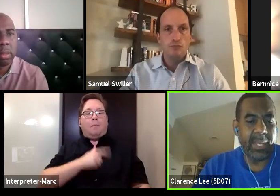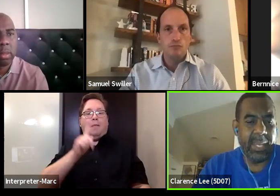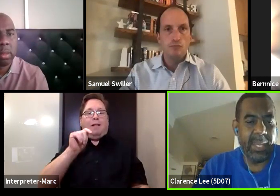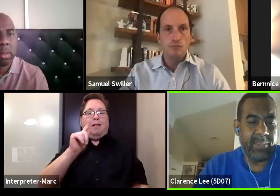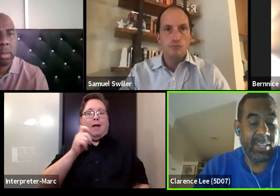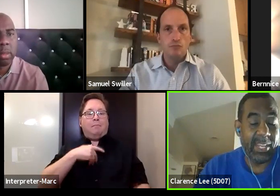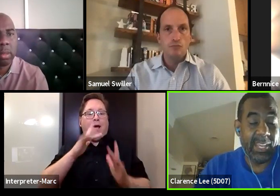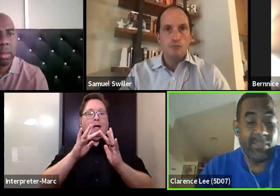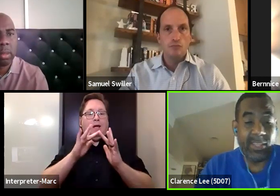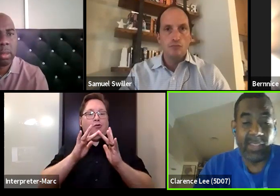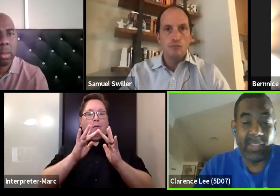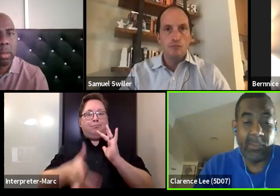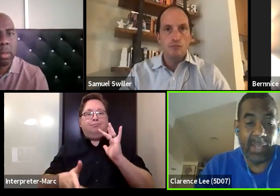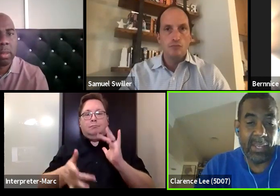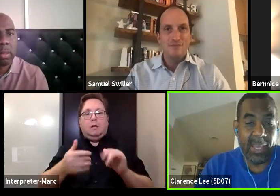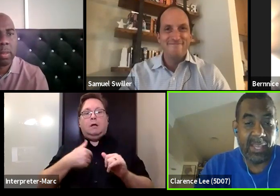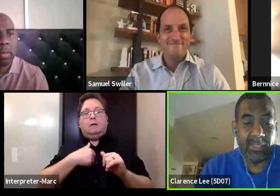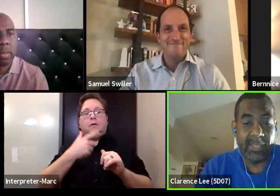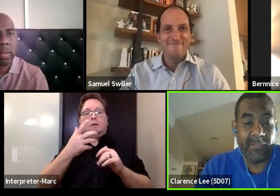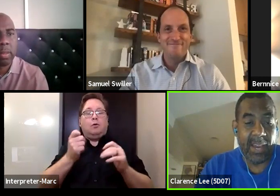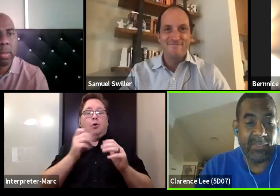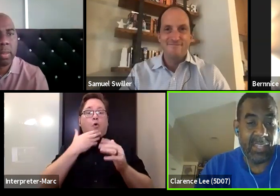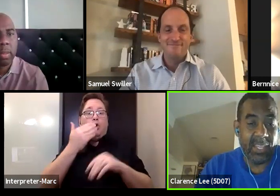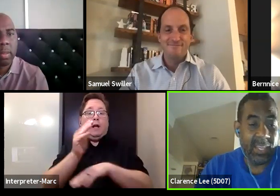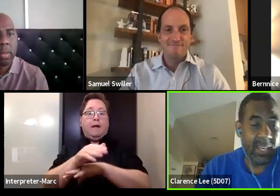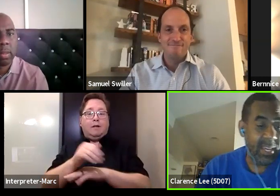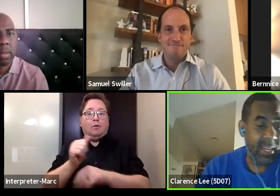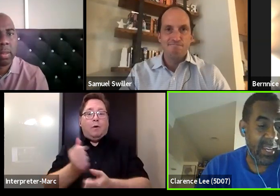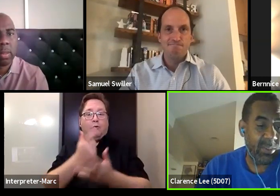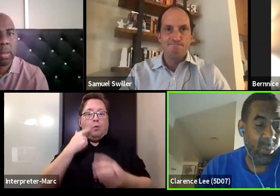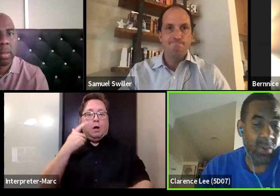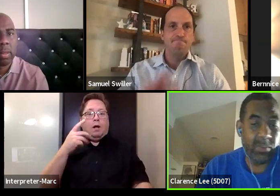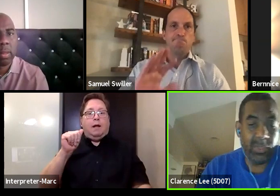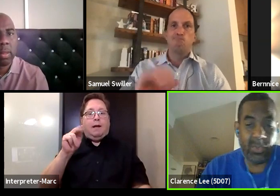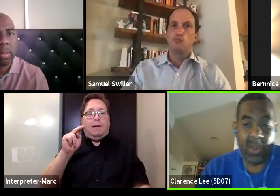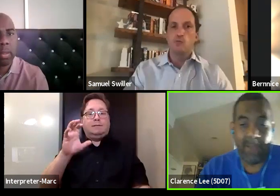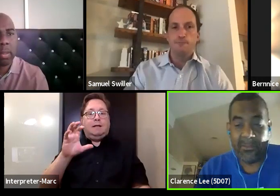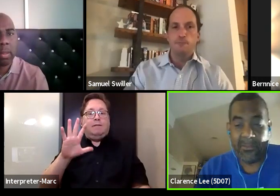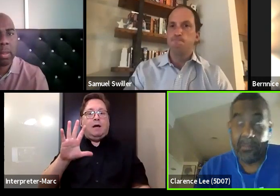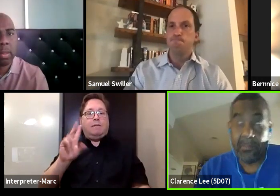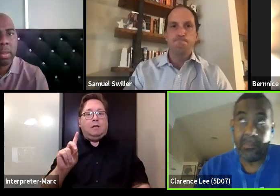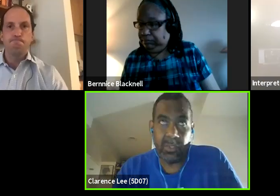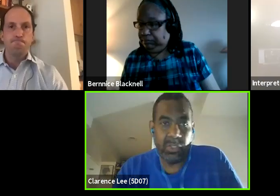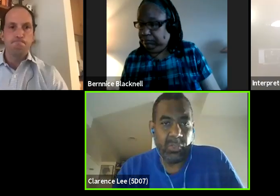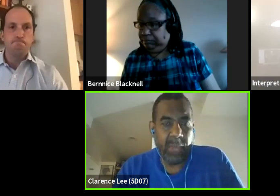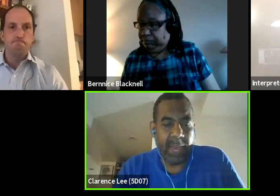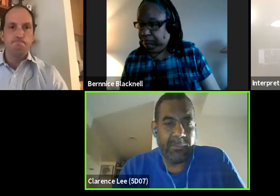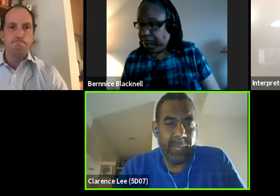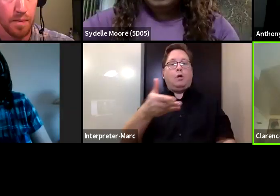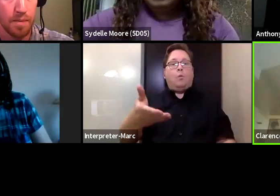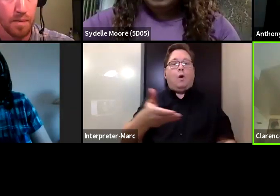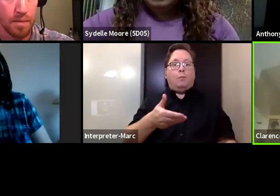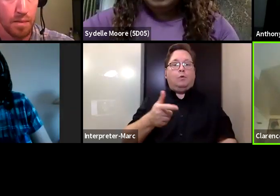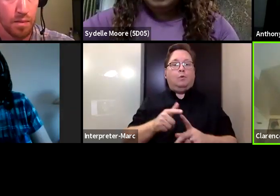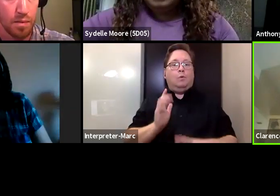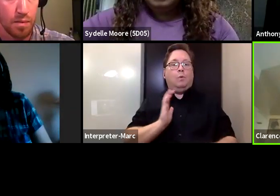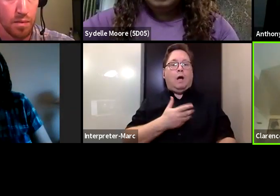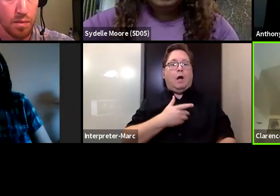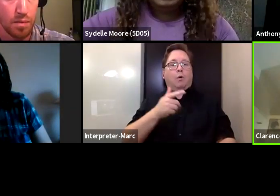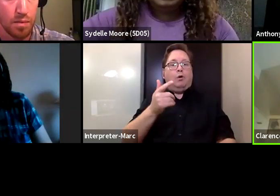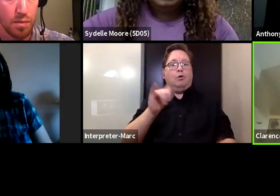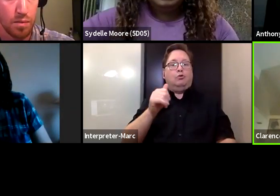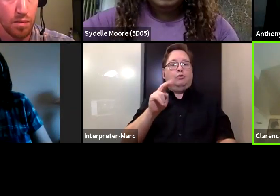But good evening to everybody in ANC 5D. I'd like to welcome you to our June 9th meeting,